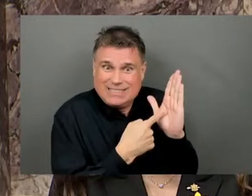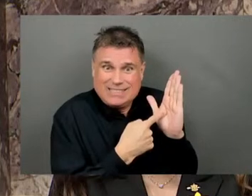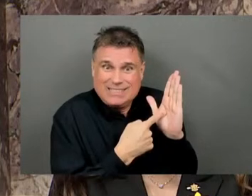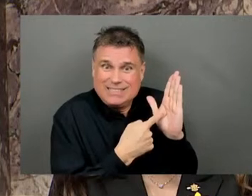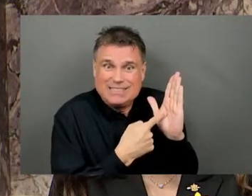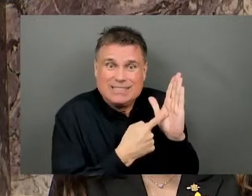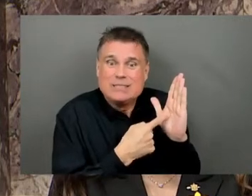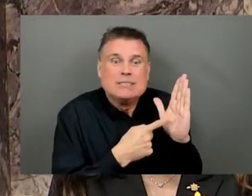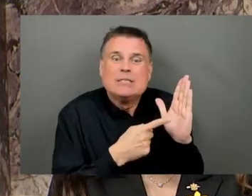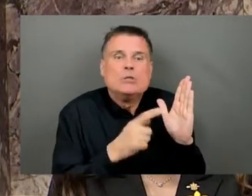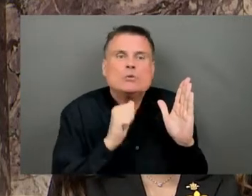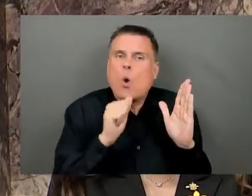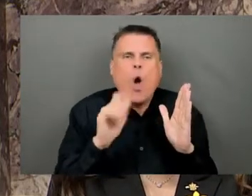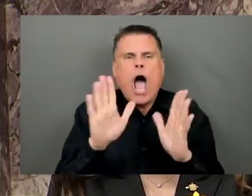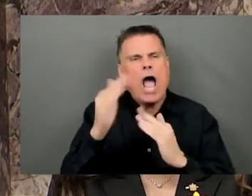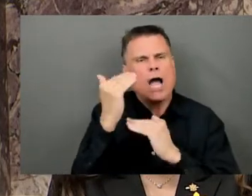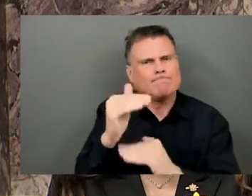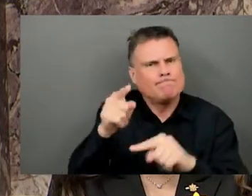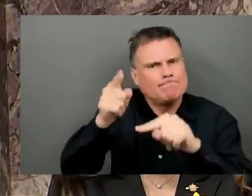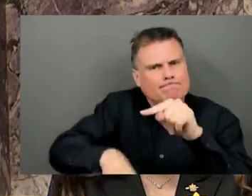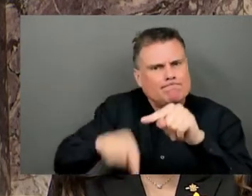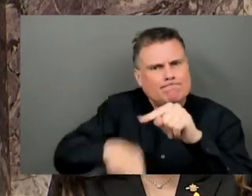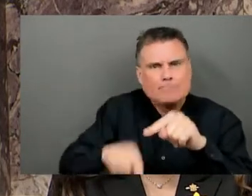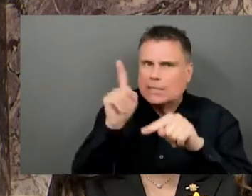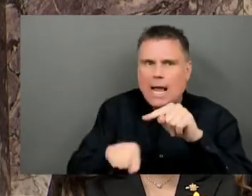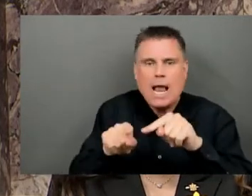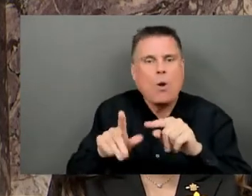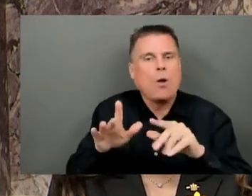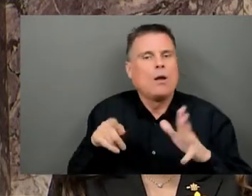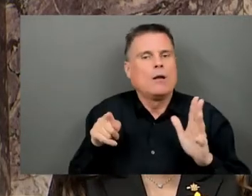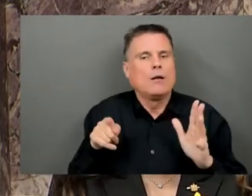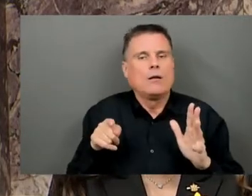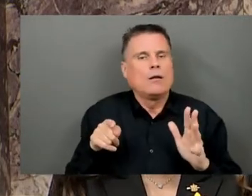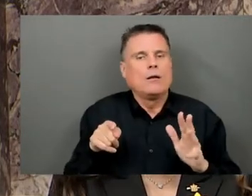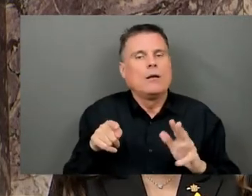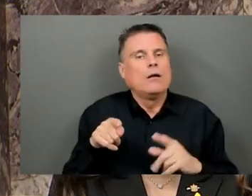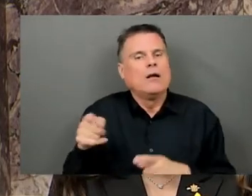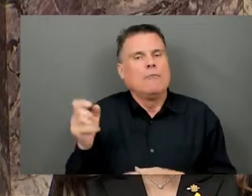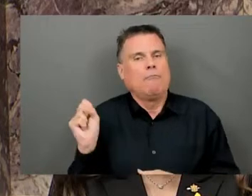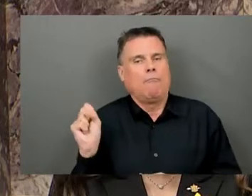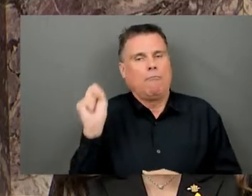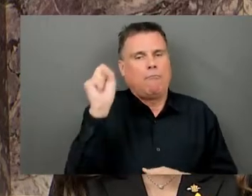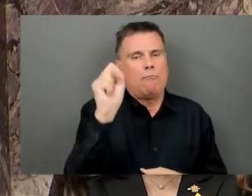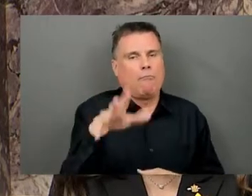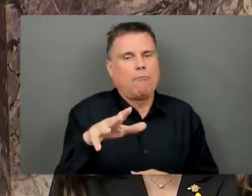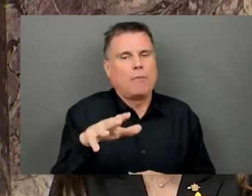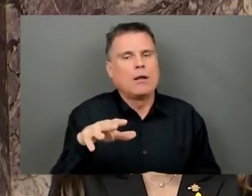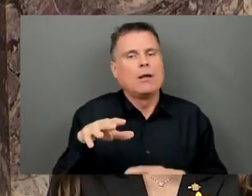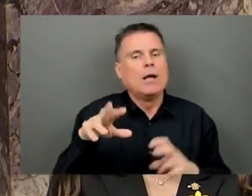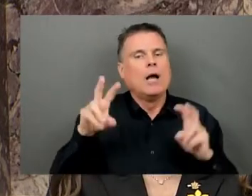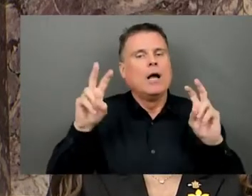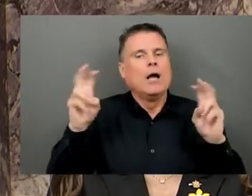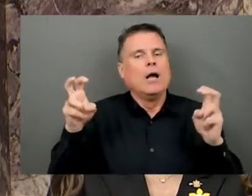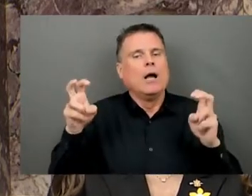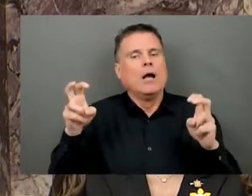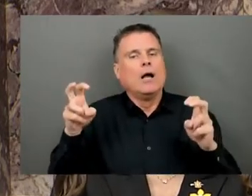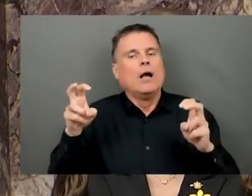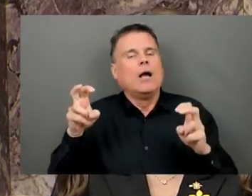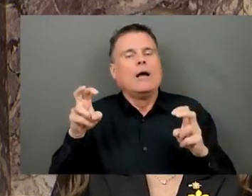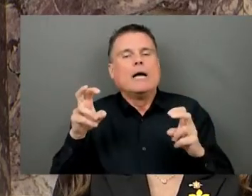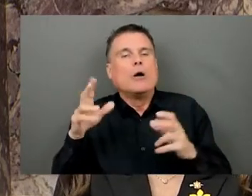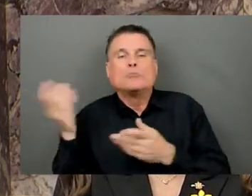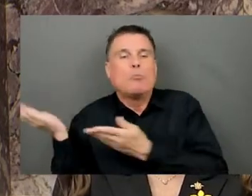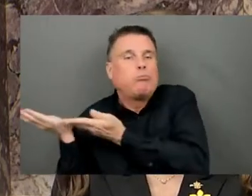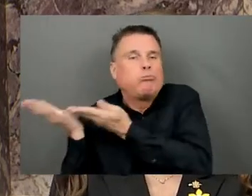Item at the bottom of the list, ensure that patients know they do not need to hide their substances and can keep them